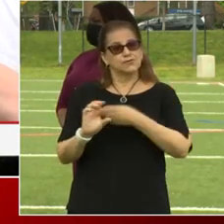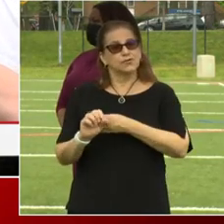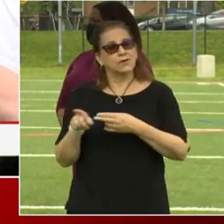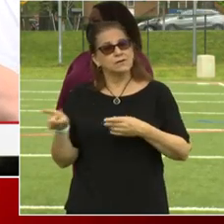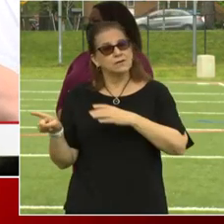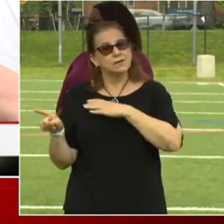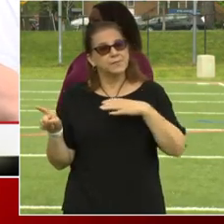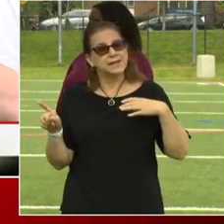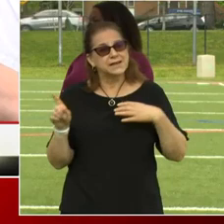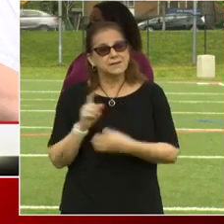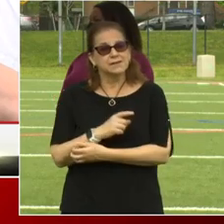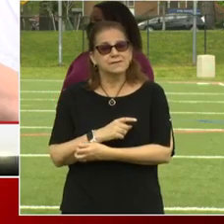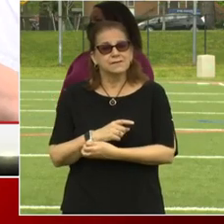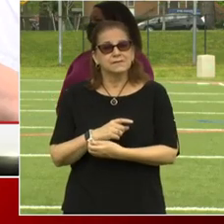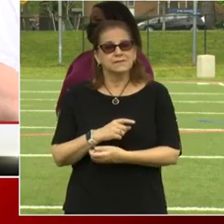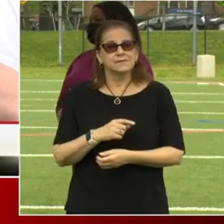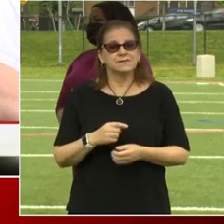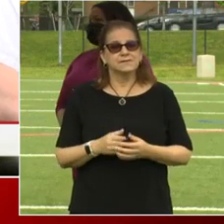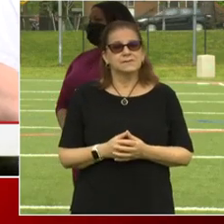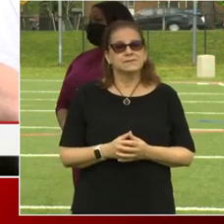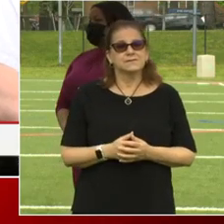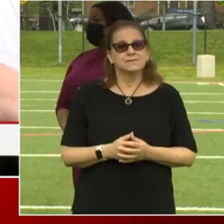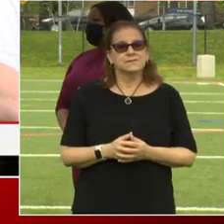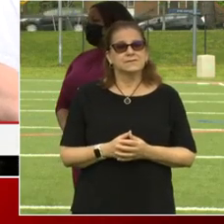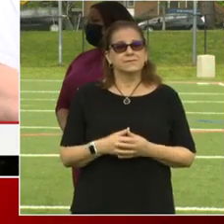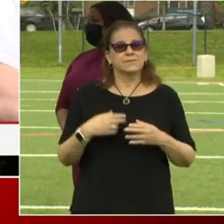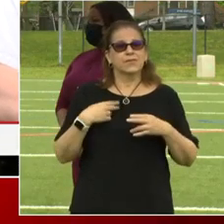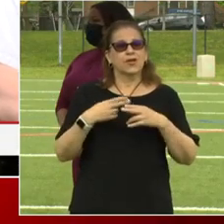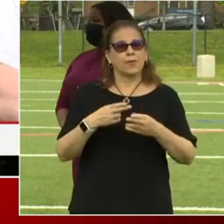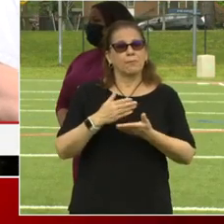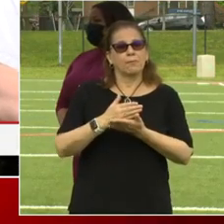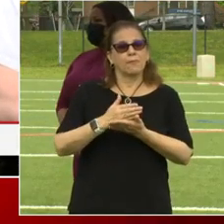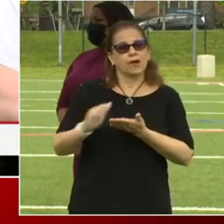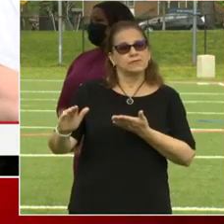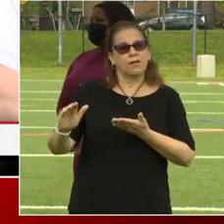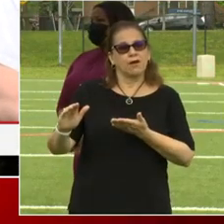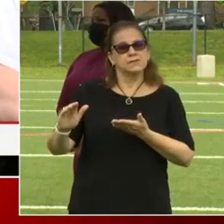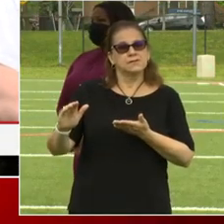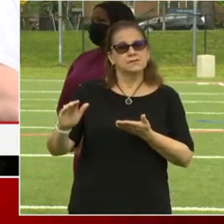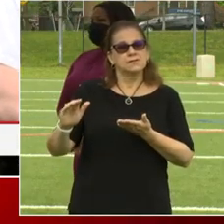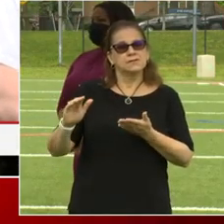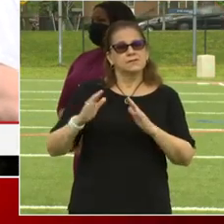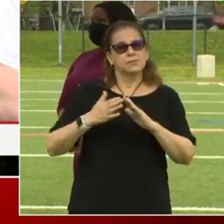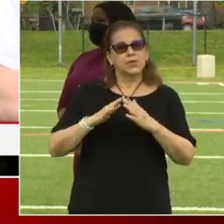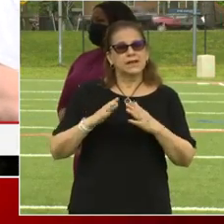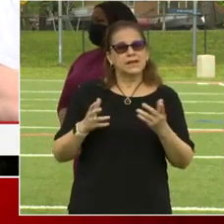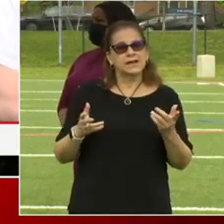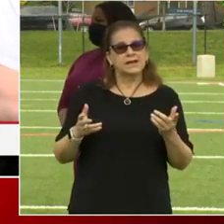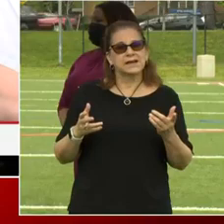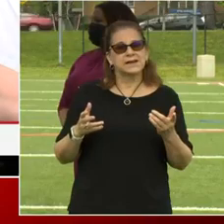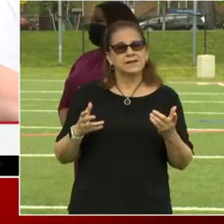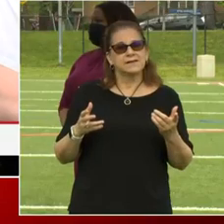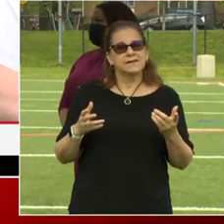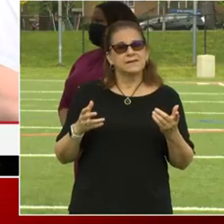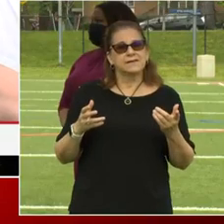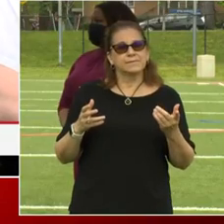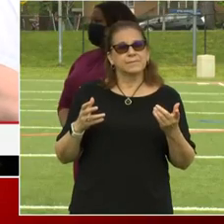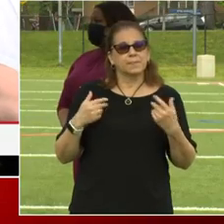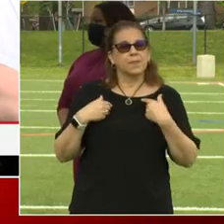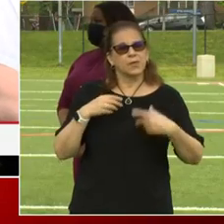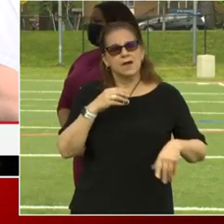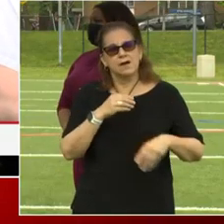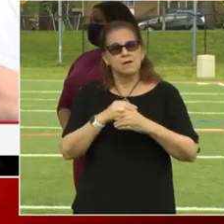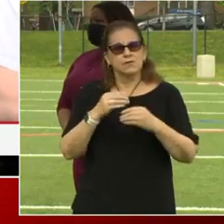to earlier as marginalized communities, that where you don't get a lot of participation, there should be added effort to ensure that those folks are heard